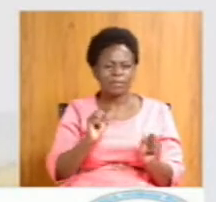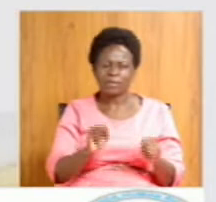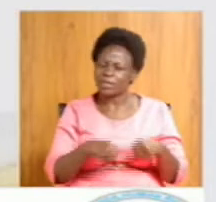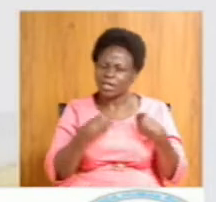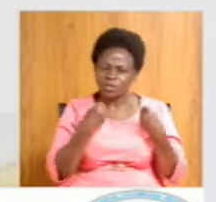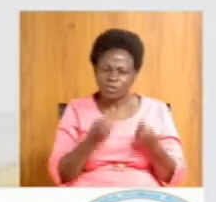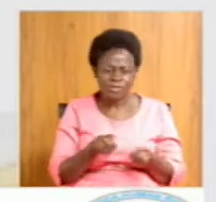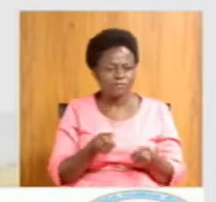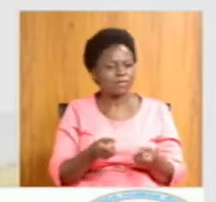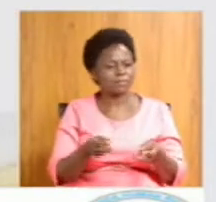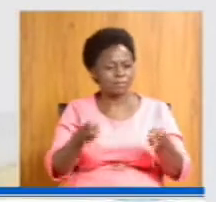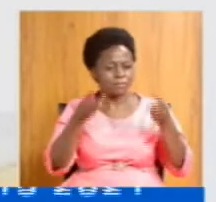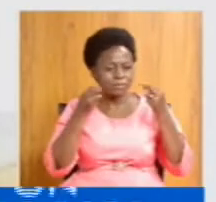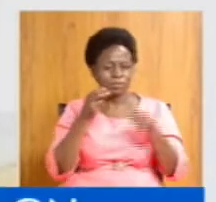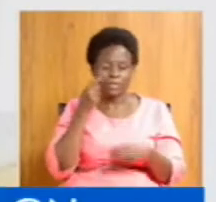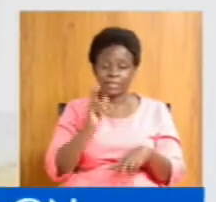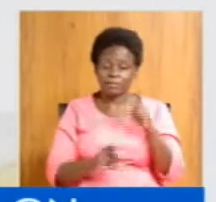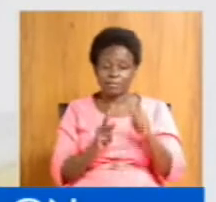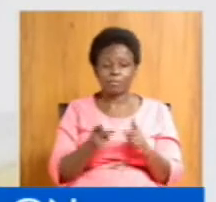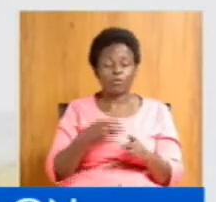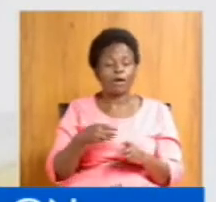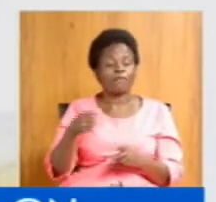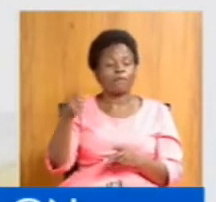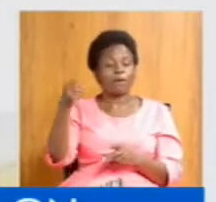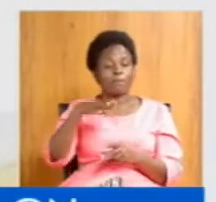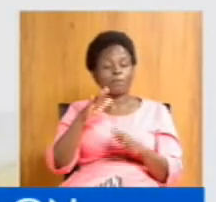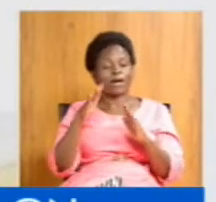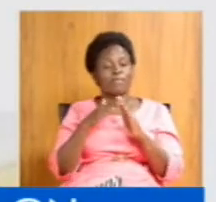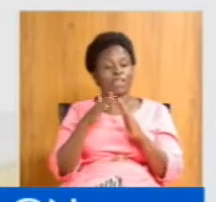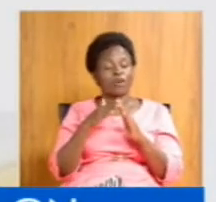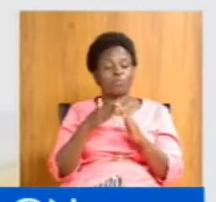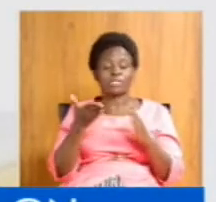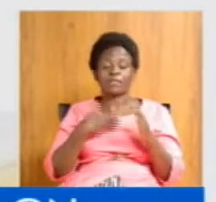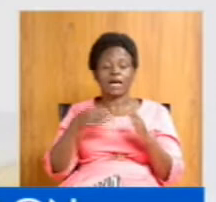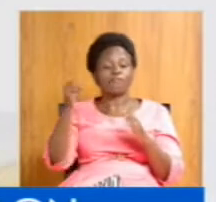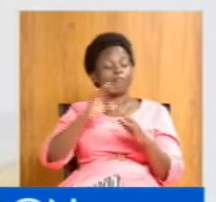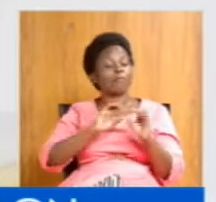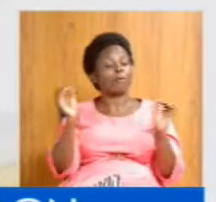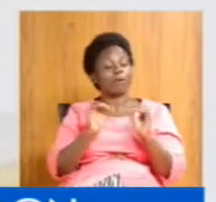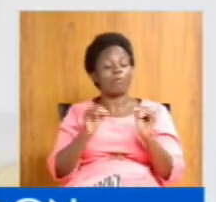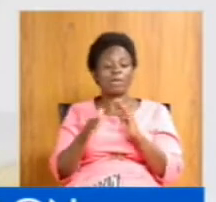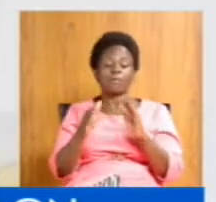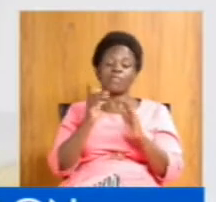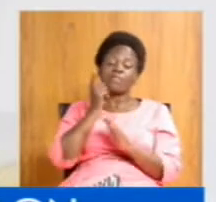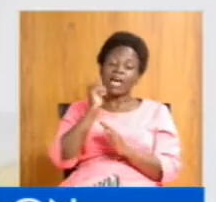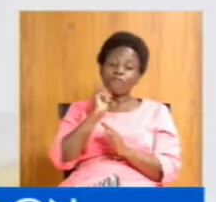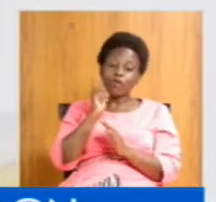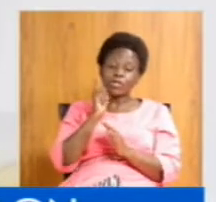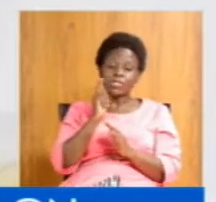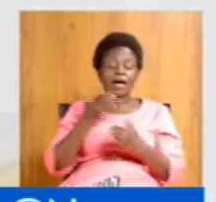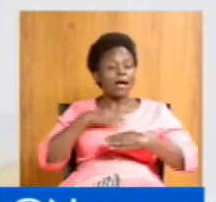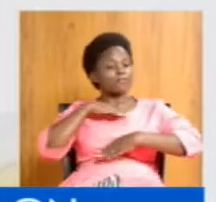this kind of conversation. So we are only speaking to people that have electricity at their homes and if they don't have electricity, probably their phones have